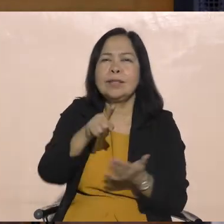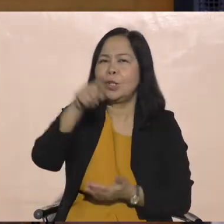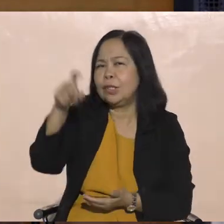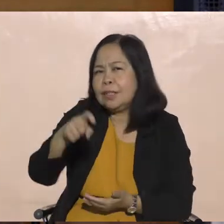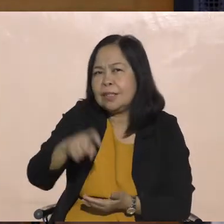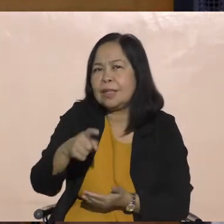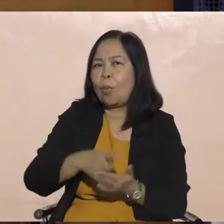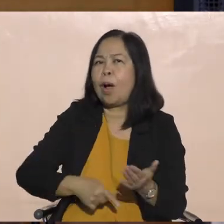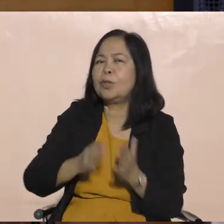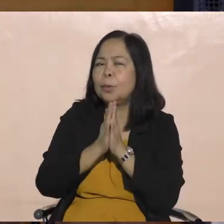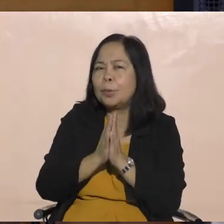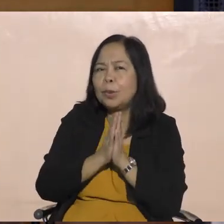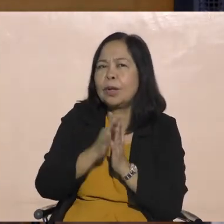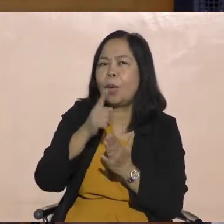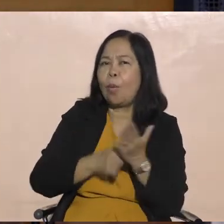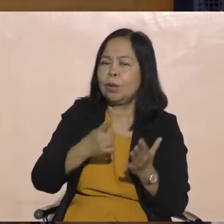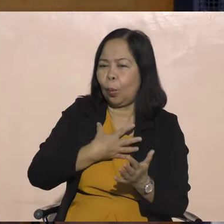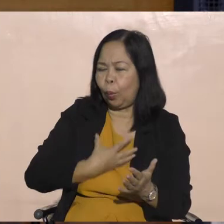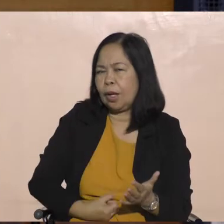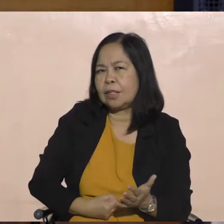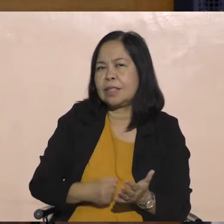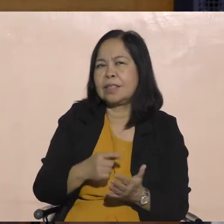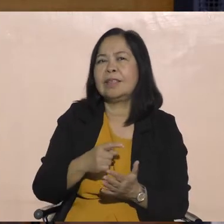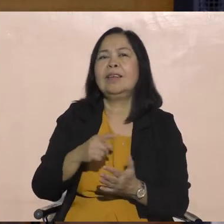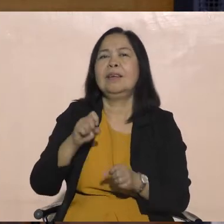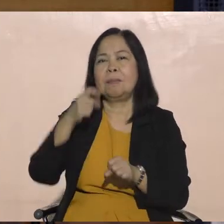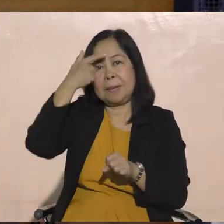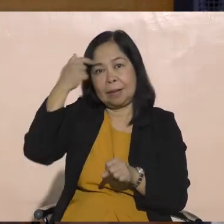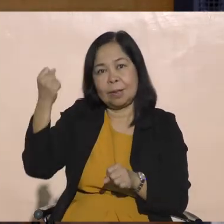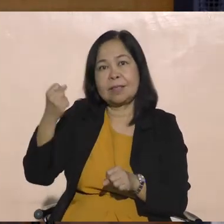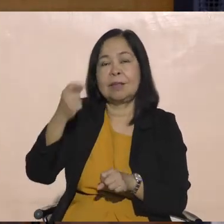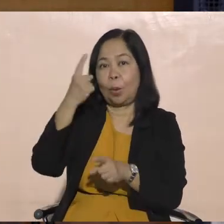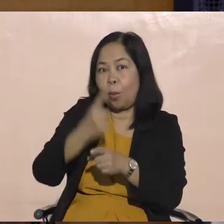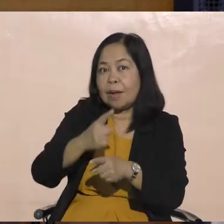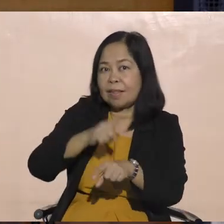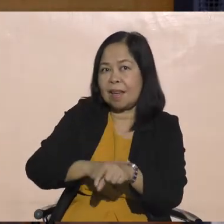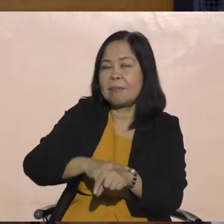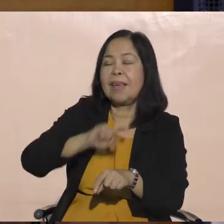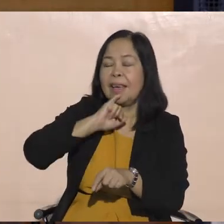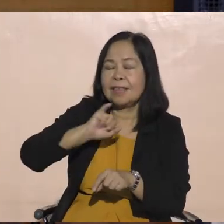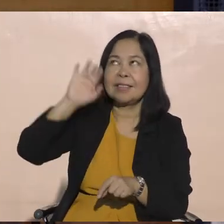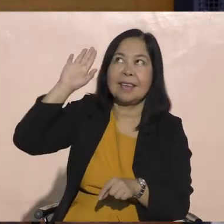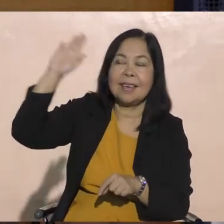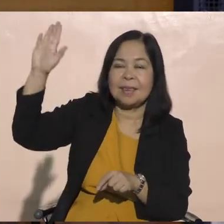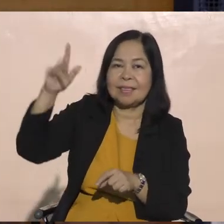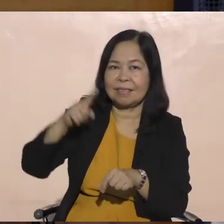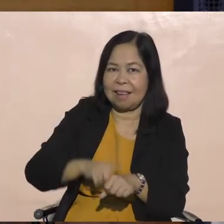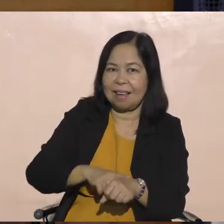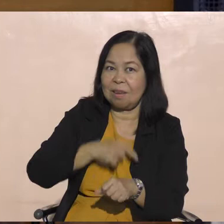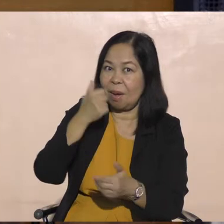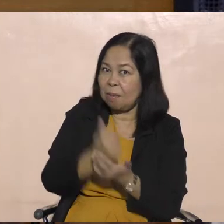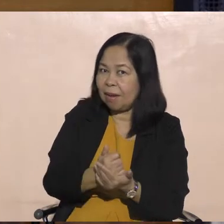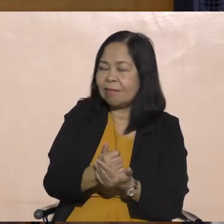time. You know what? The right time is His time. Oh, give Him the glory that